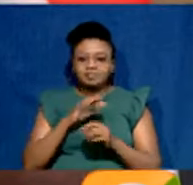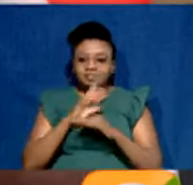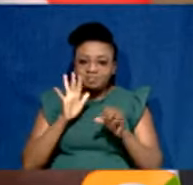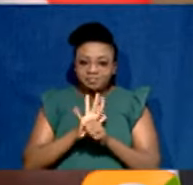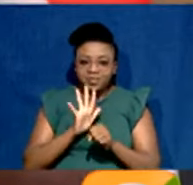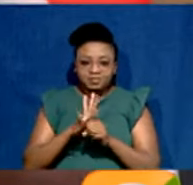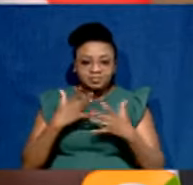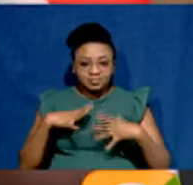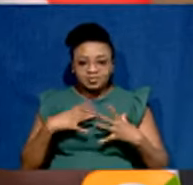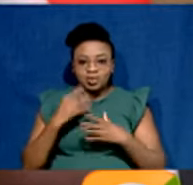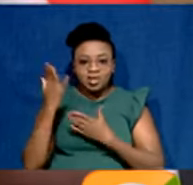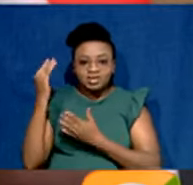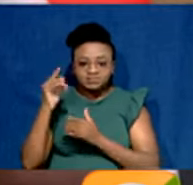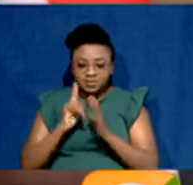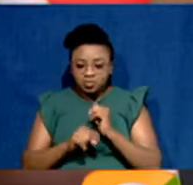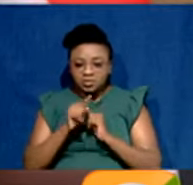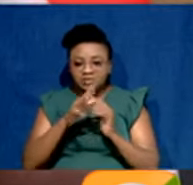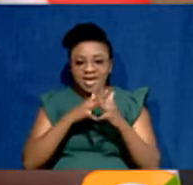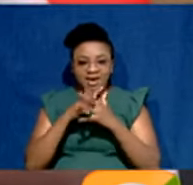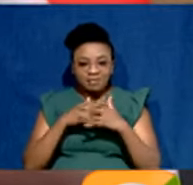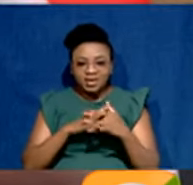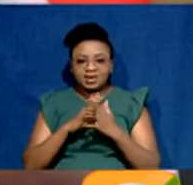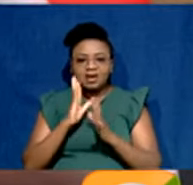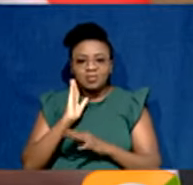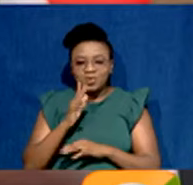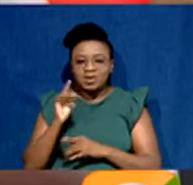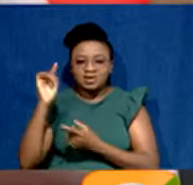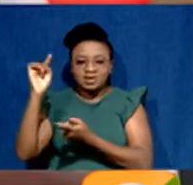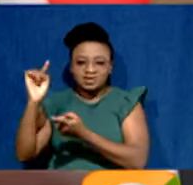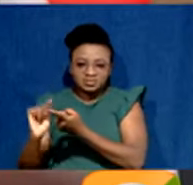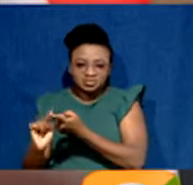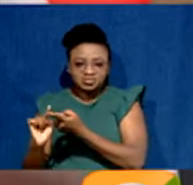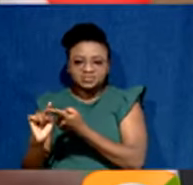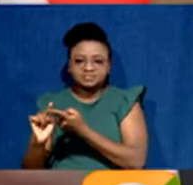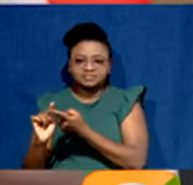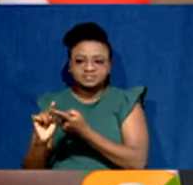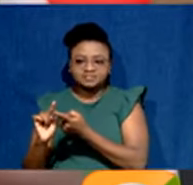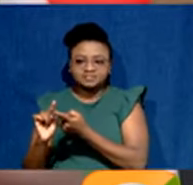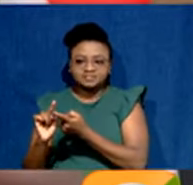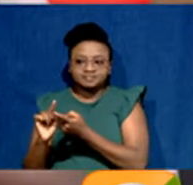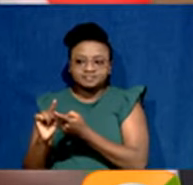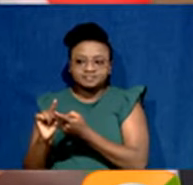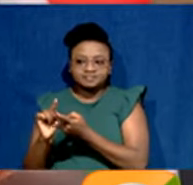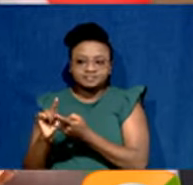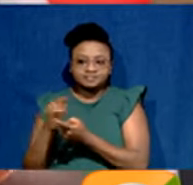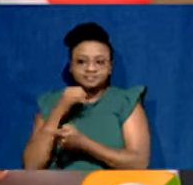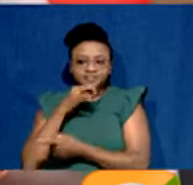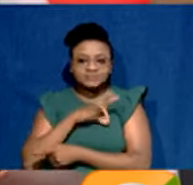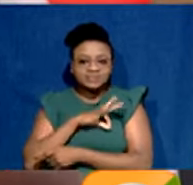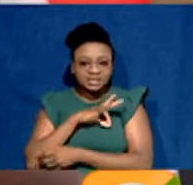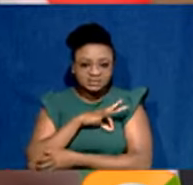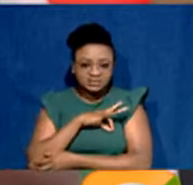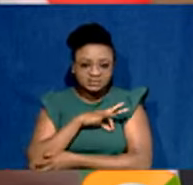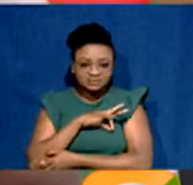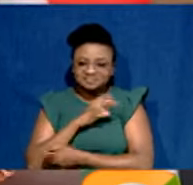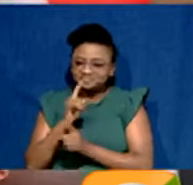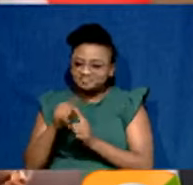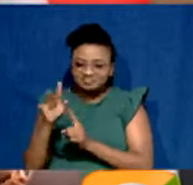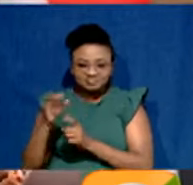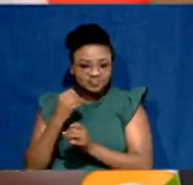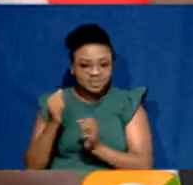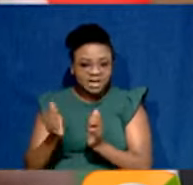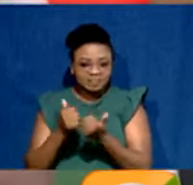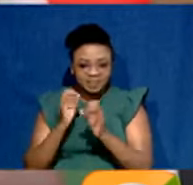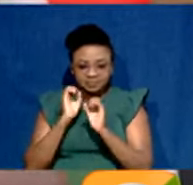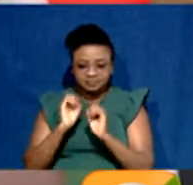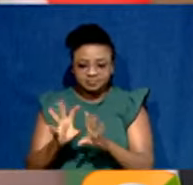ease on interest rates, on increasing their own interest rates. They didn't. That was the expectation of the